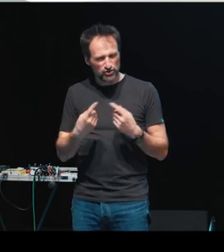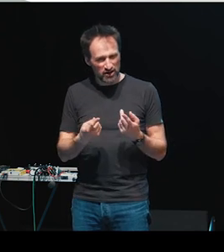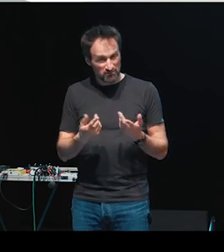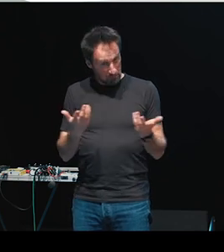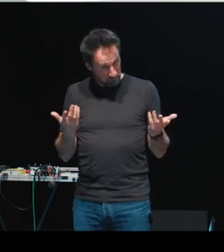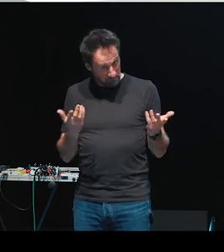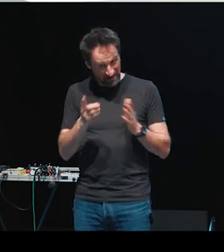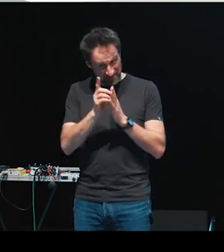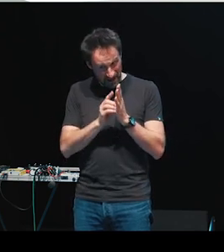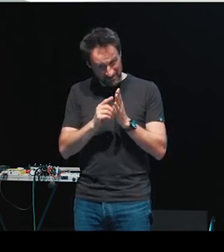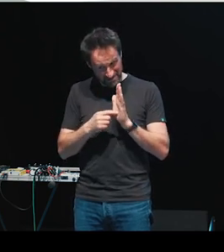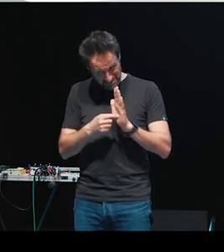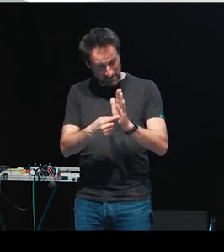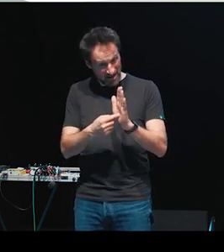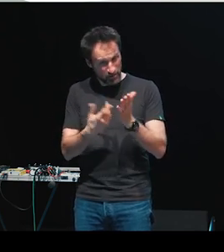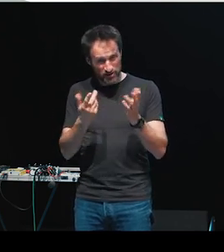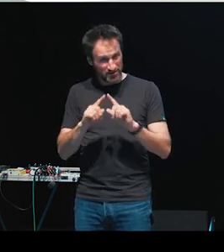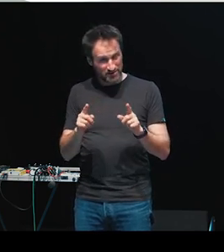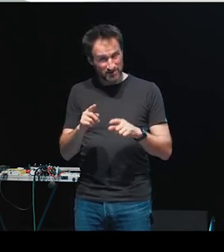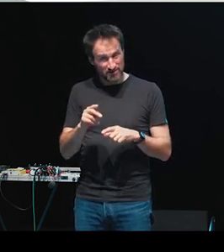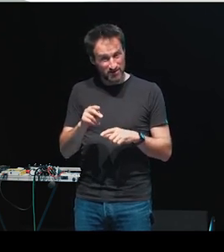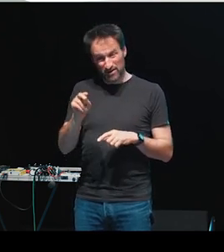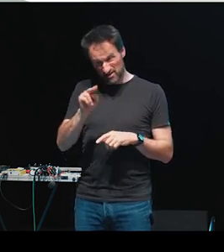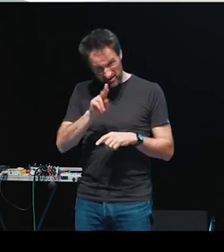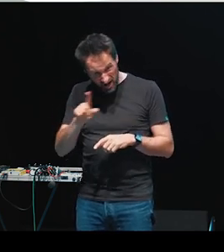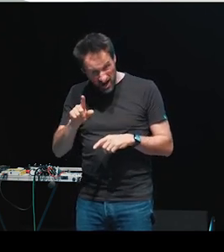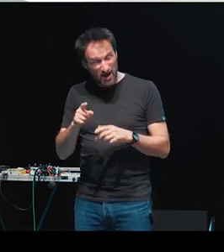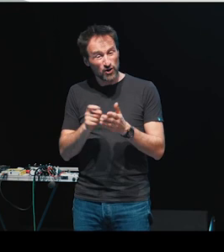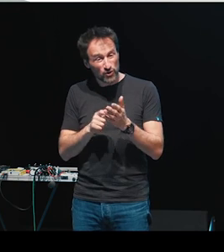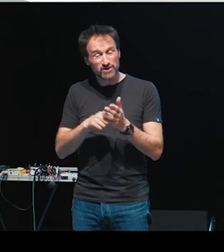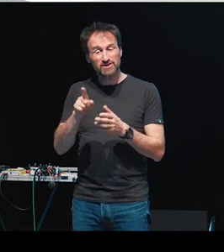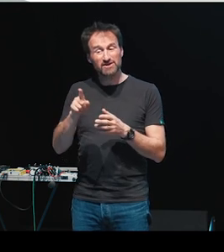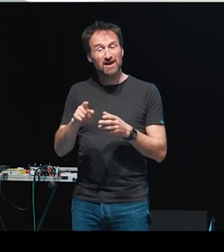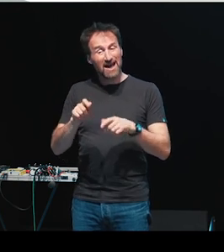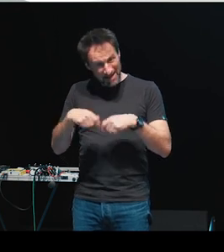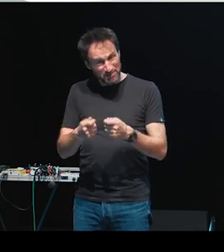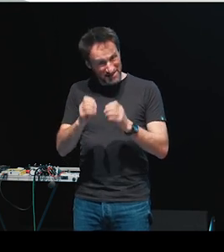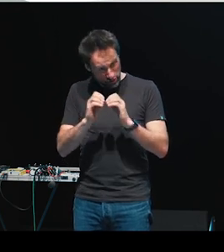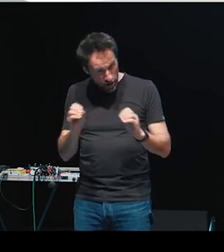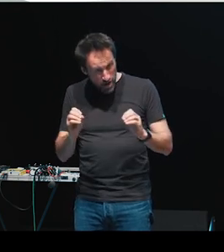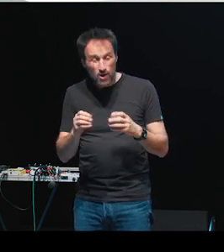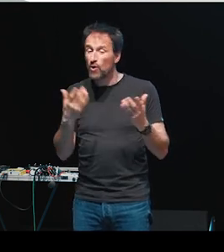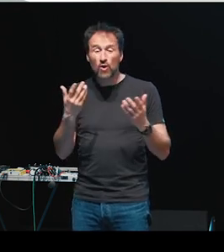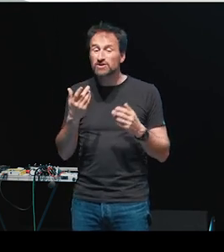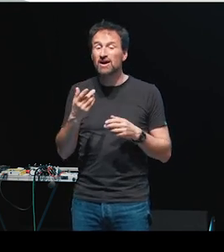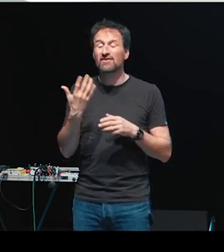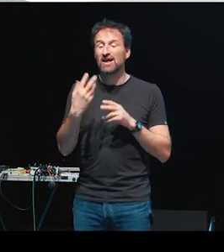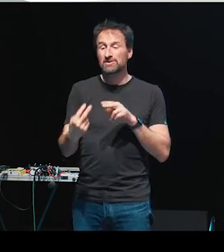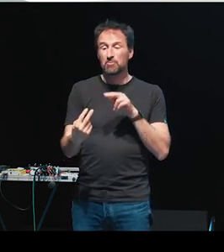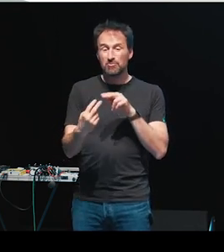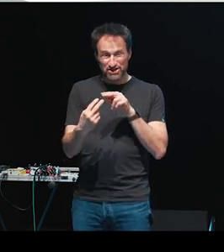data. Is it null because it's actually a null result, or is it null because the patch with the data hasn't been loaded